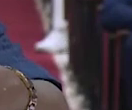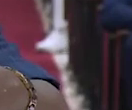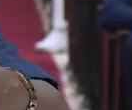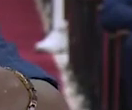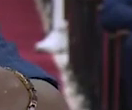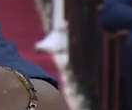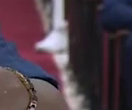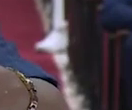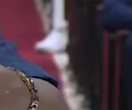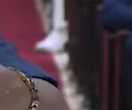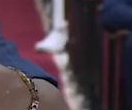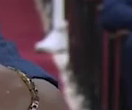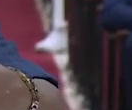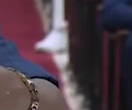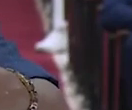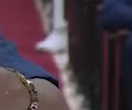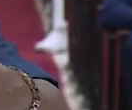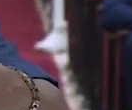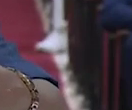after his death.